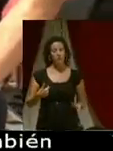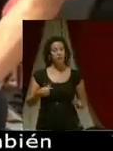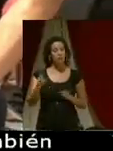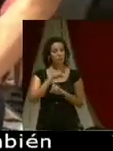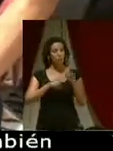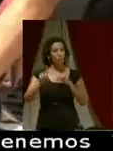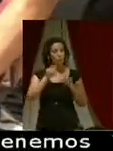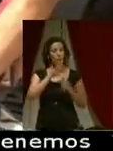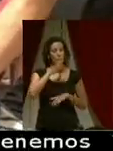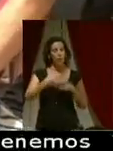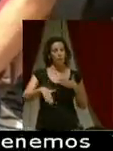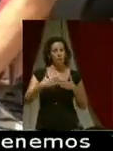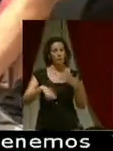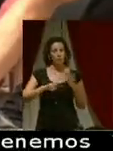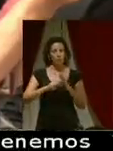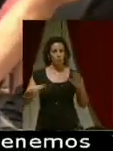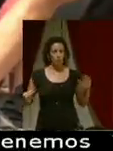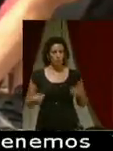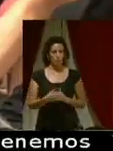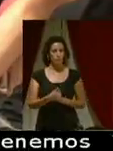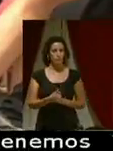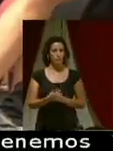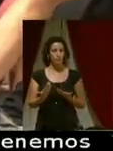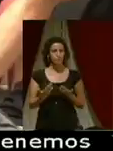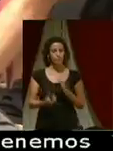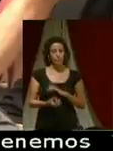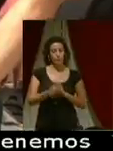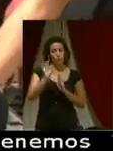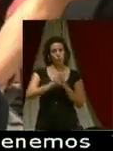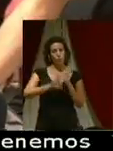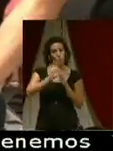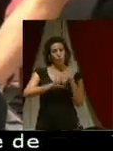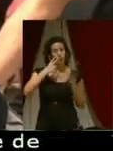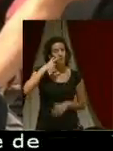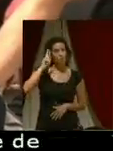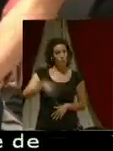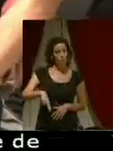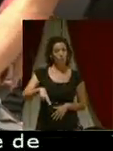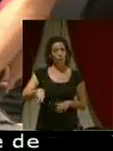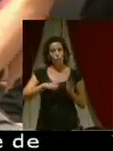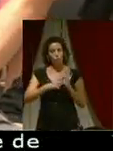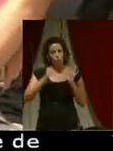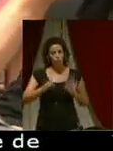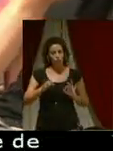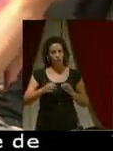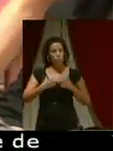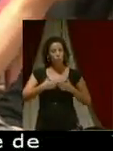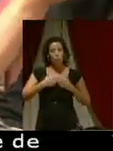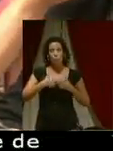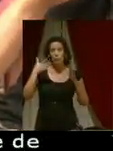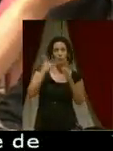And we do encounter problems with technical limitations. Doing a total voice recognition software that